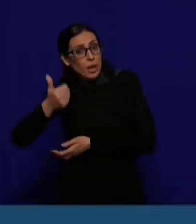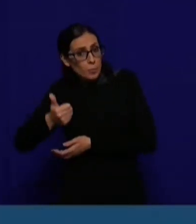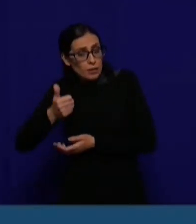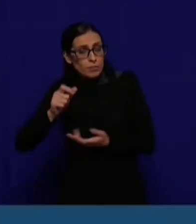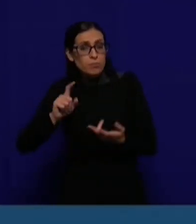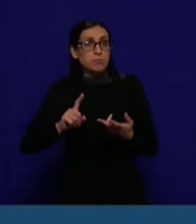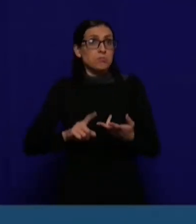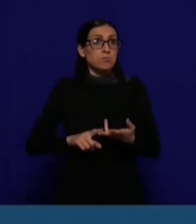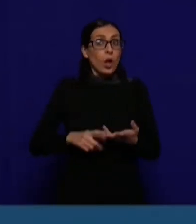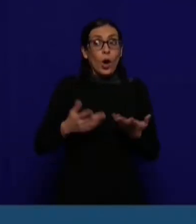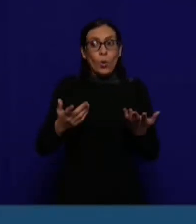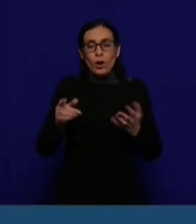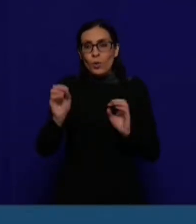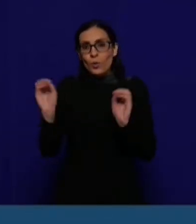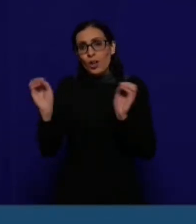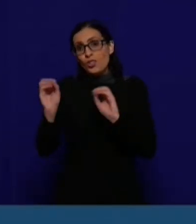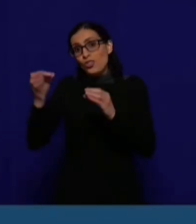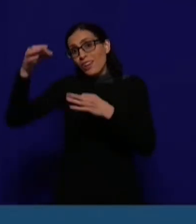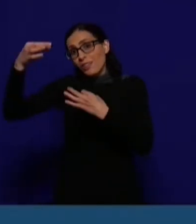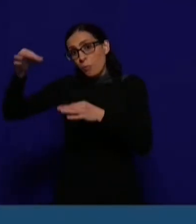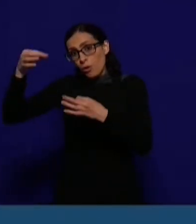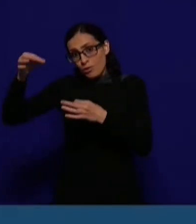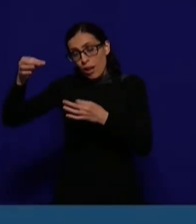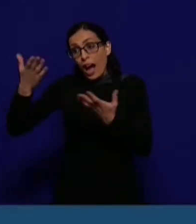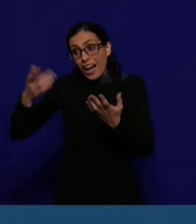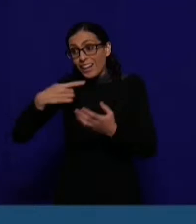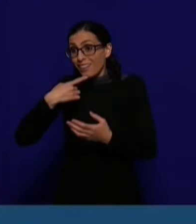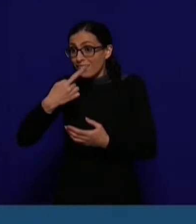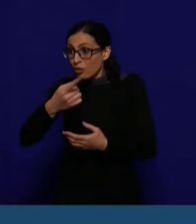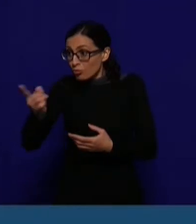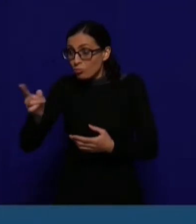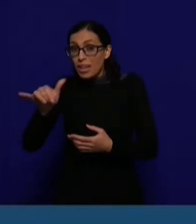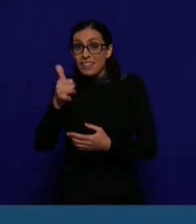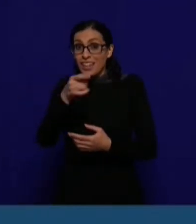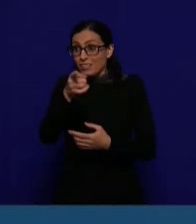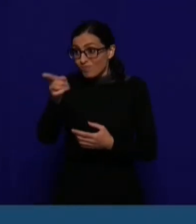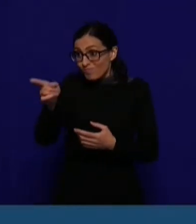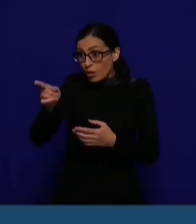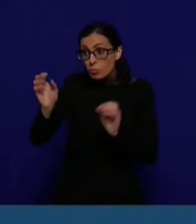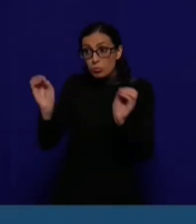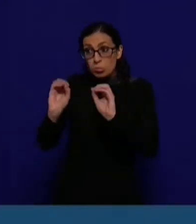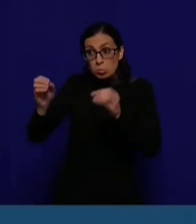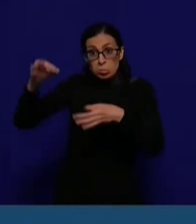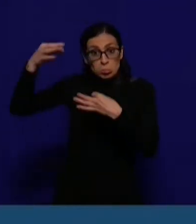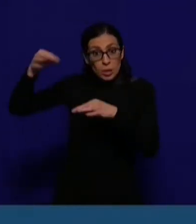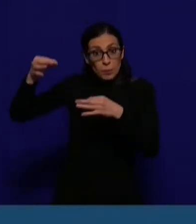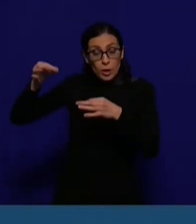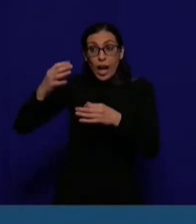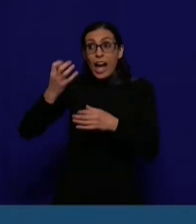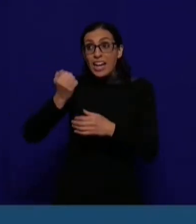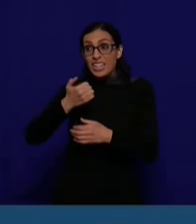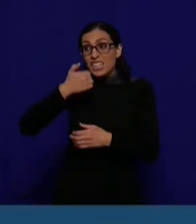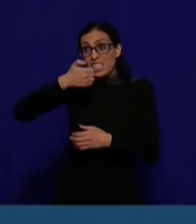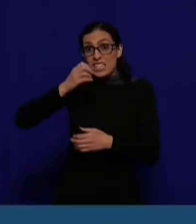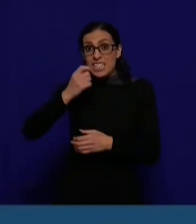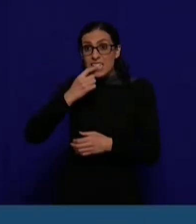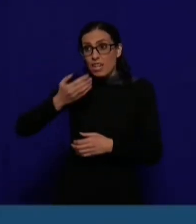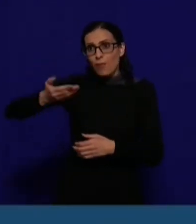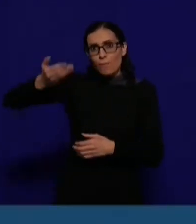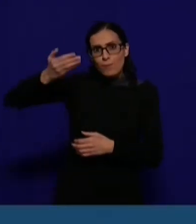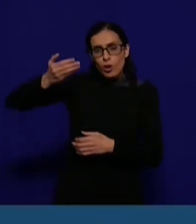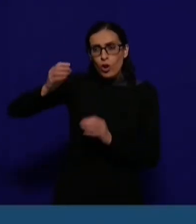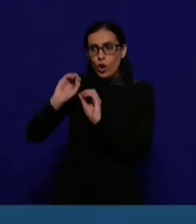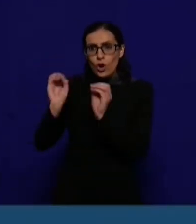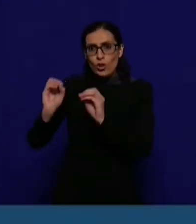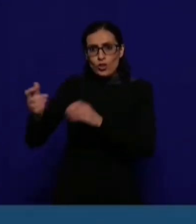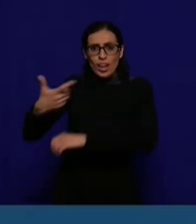u allura dawk il-persuni għalhekk aħna qegħdin dejjem nappellaw li jekk hemm xi ħadd li qatt għandu il fuq minn 60 sena u għadu ma